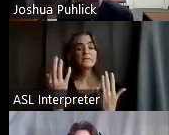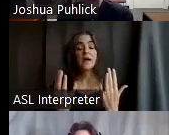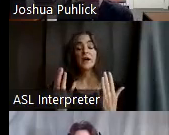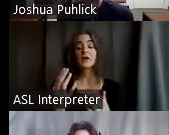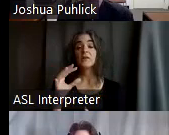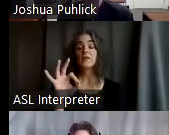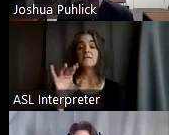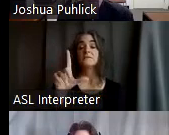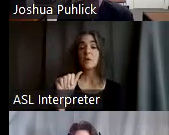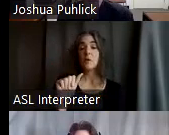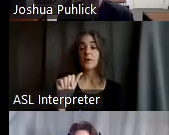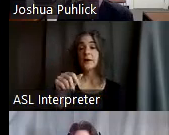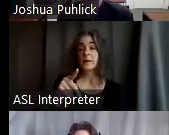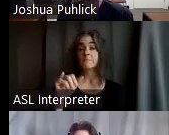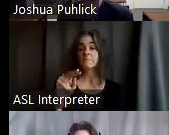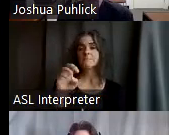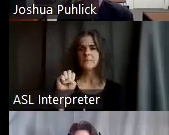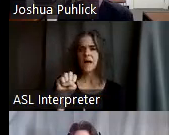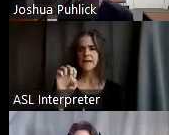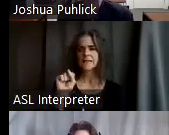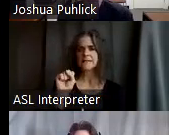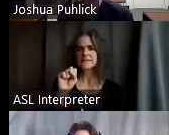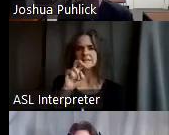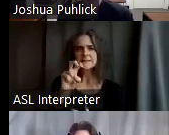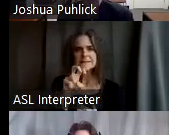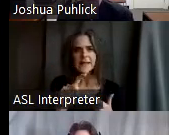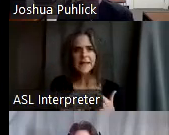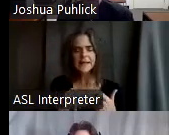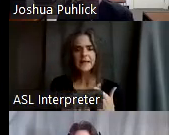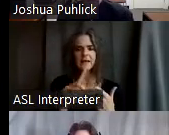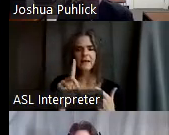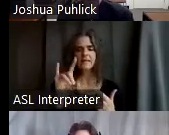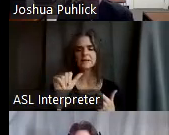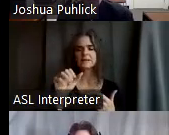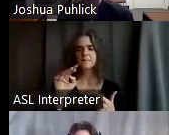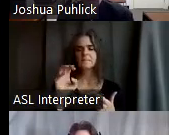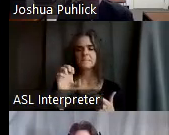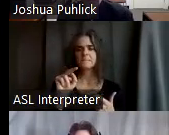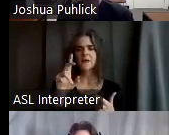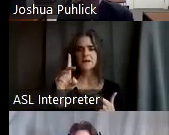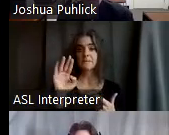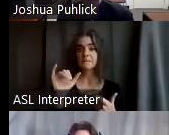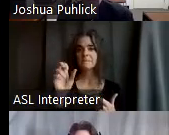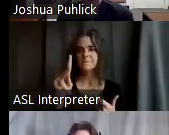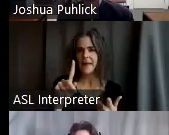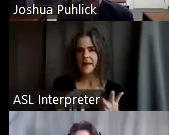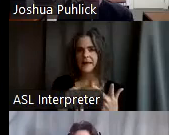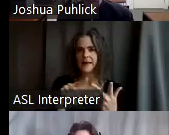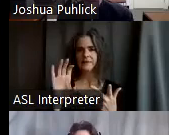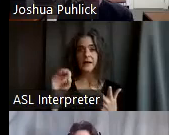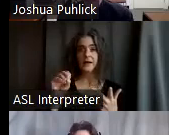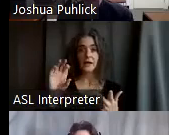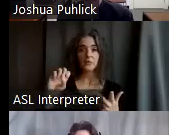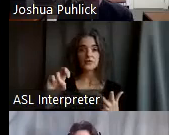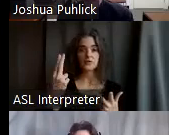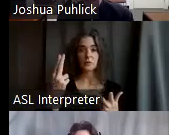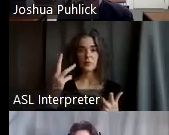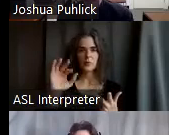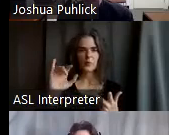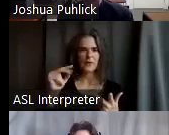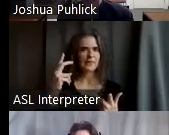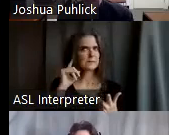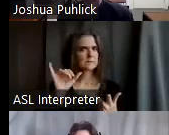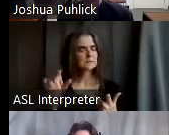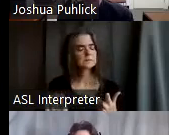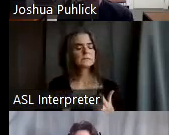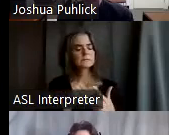snake and eastern diamondback, eastern couchwhip, those species, they preferred these